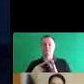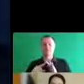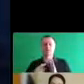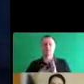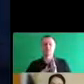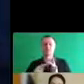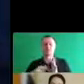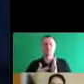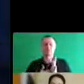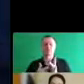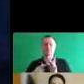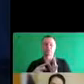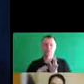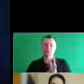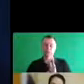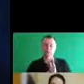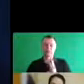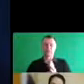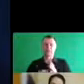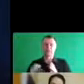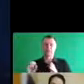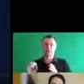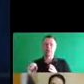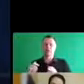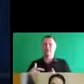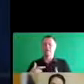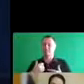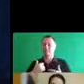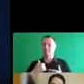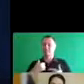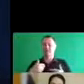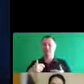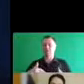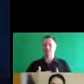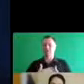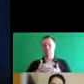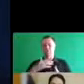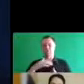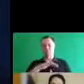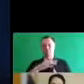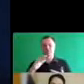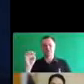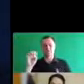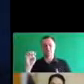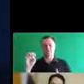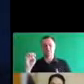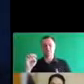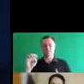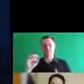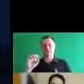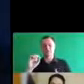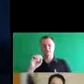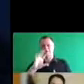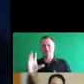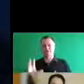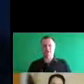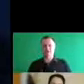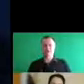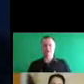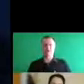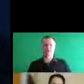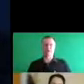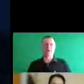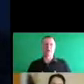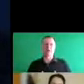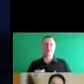to many places I can call home, but then that feeling of, you know, I'm not this enough, I'm not that enough. I